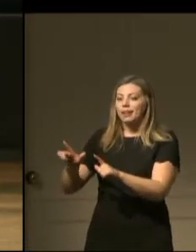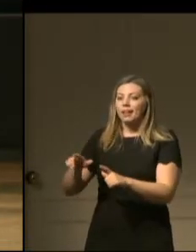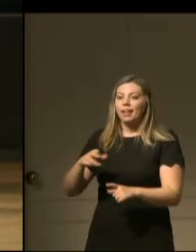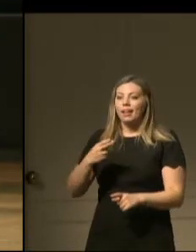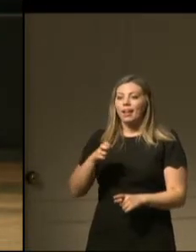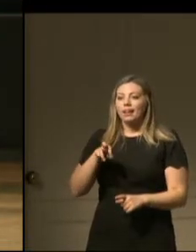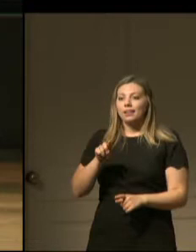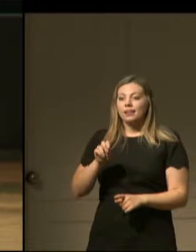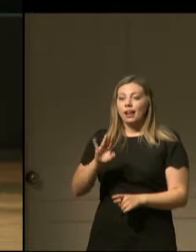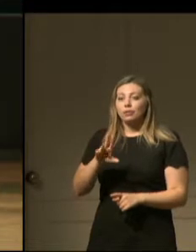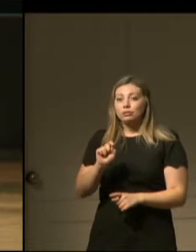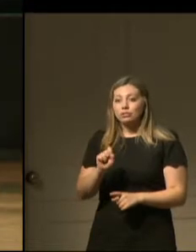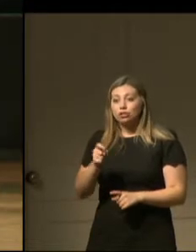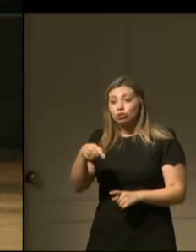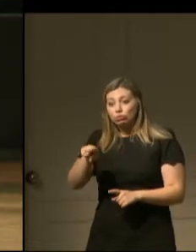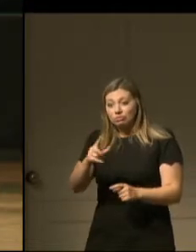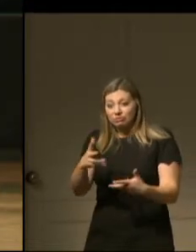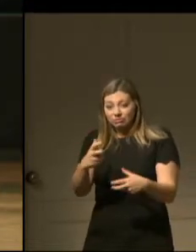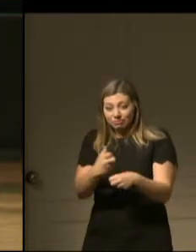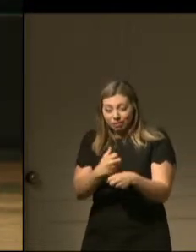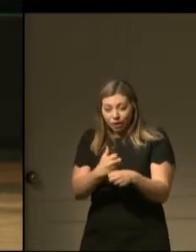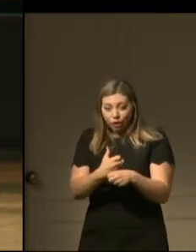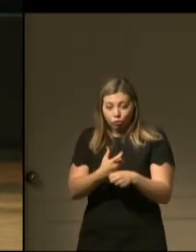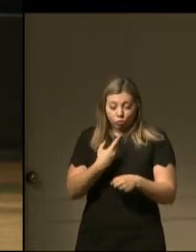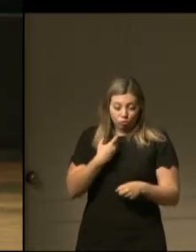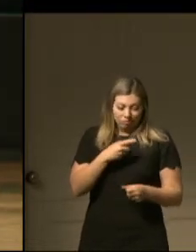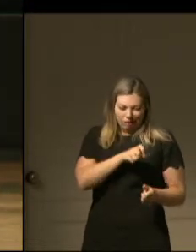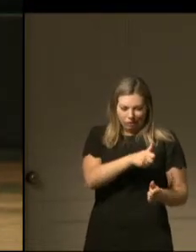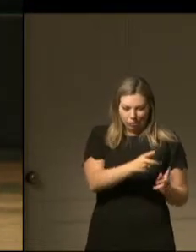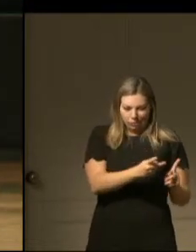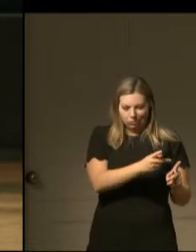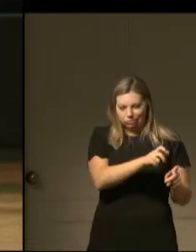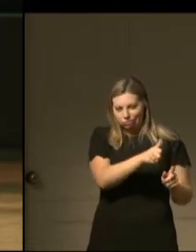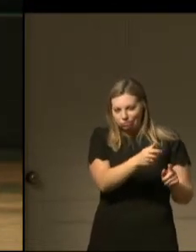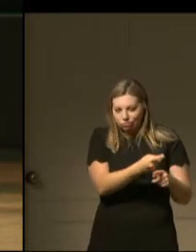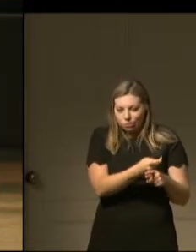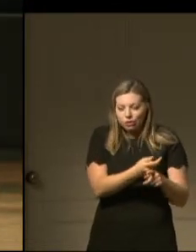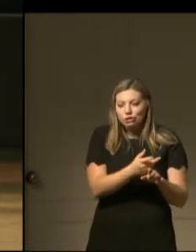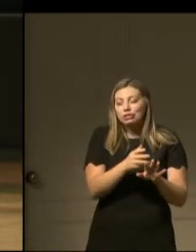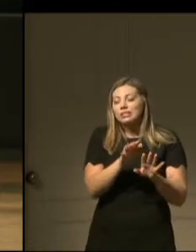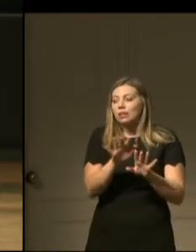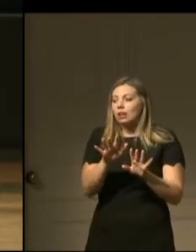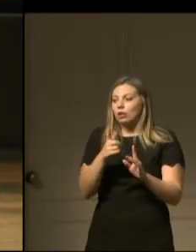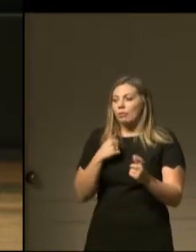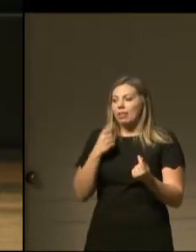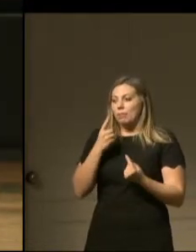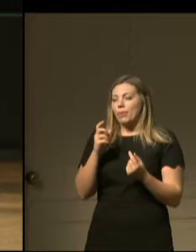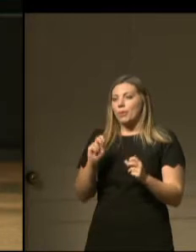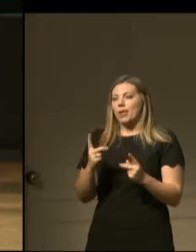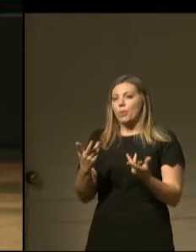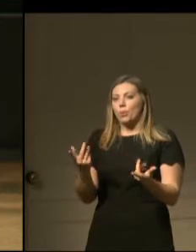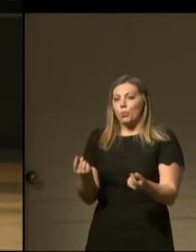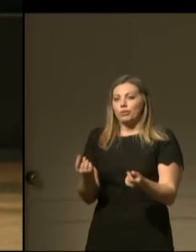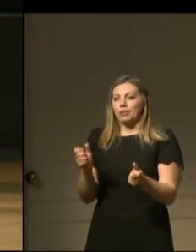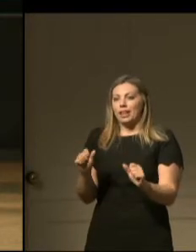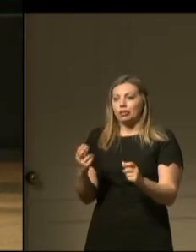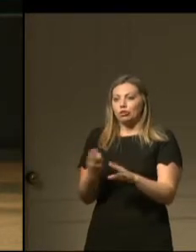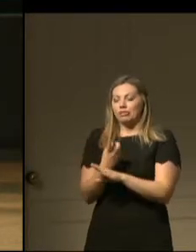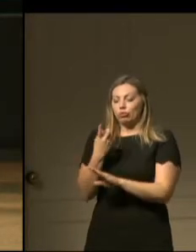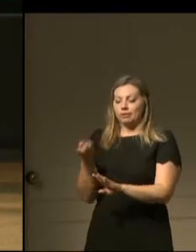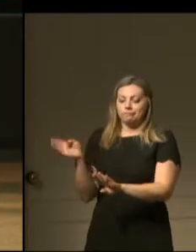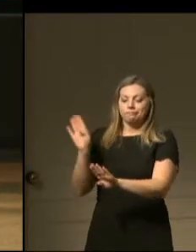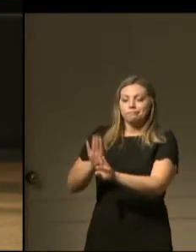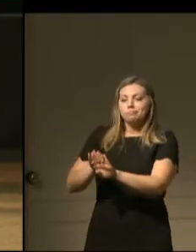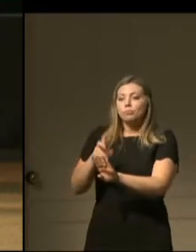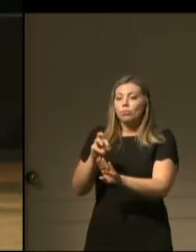have produced and that others have produced, and we started thinking about what is the content that we could potentially overlay on top of that, or that we could use to add depth to it,